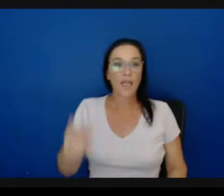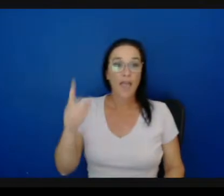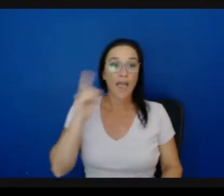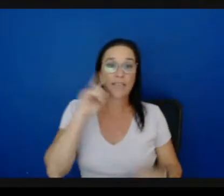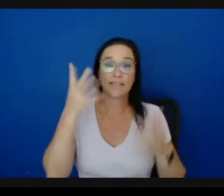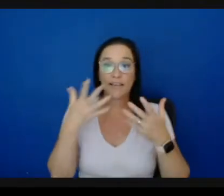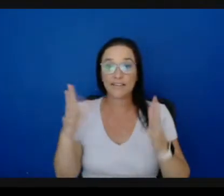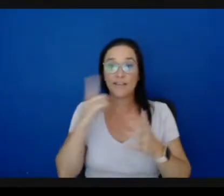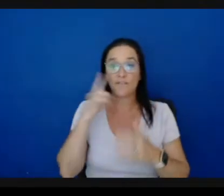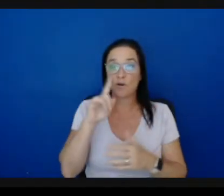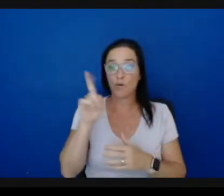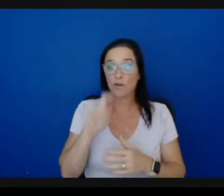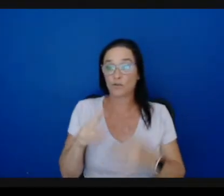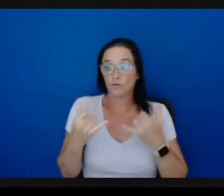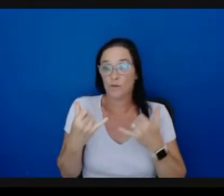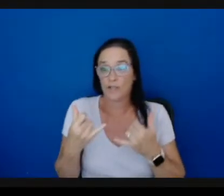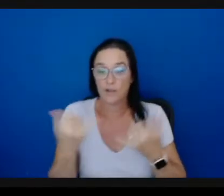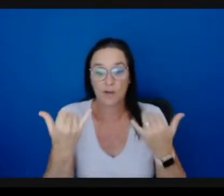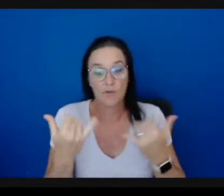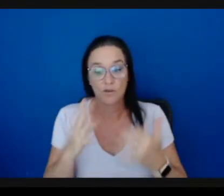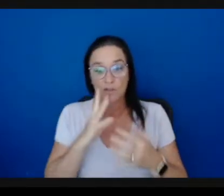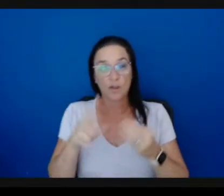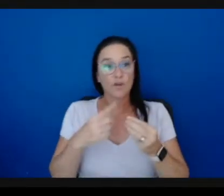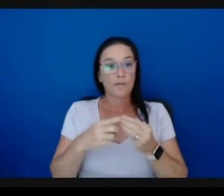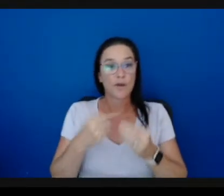and talk about some 1955 stuff.